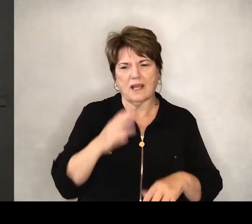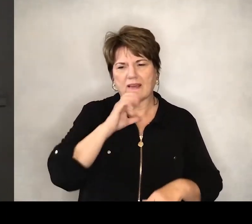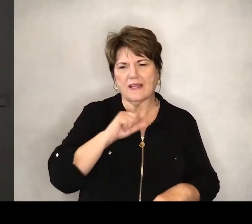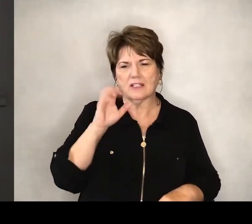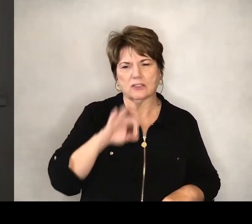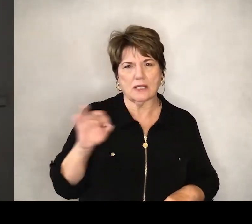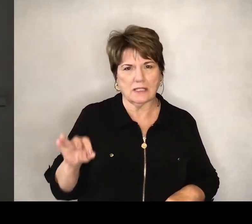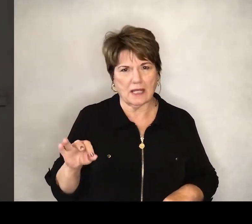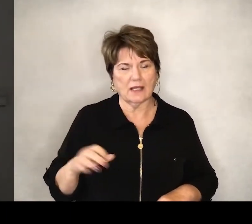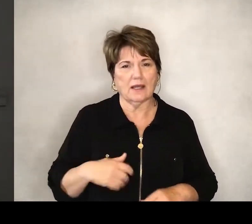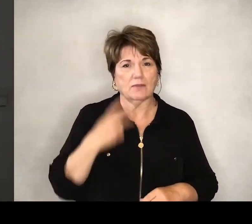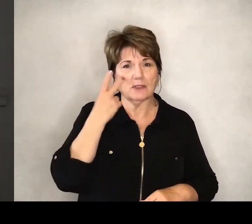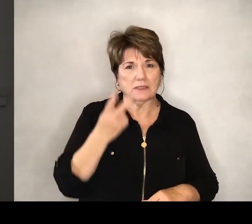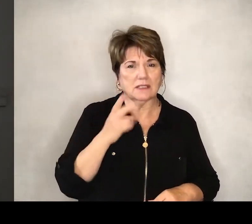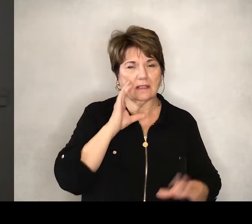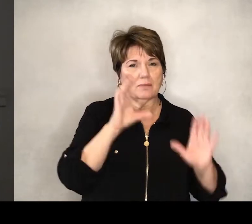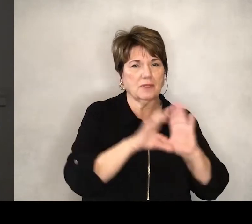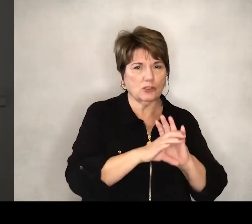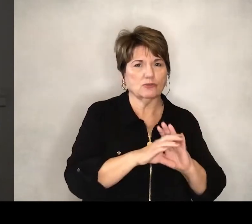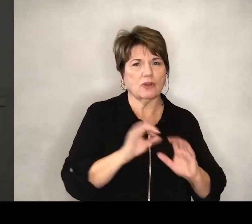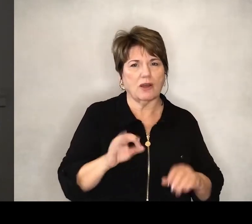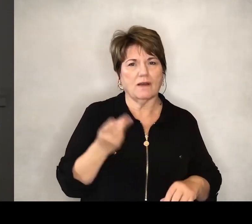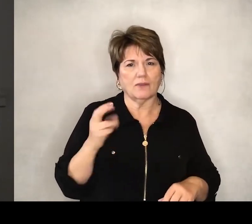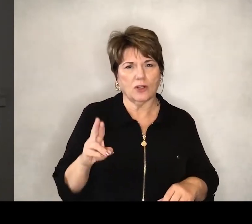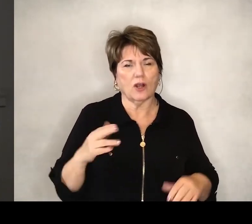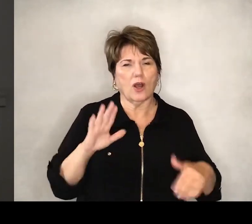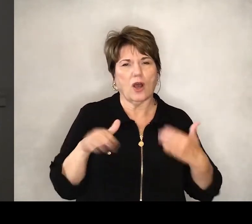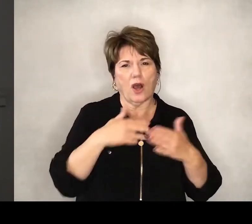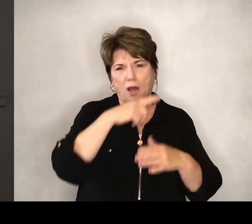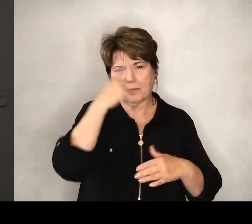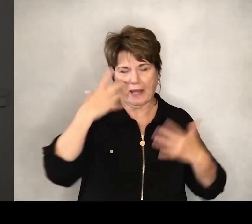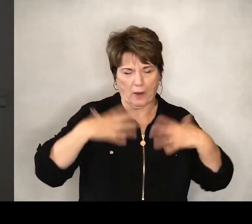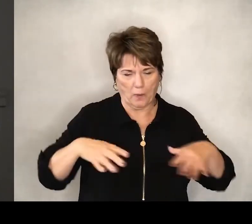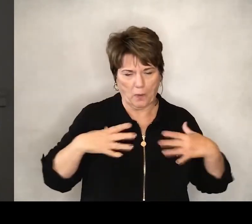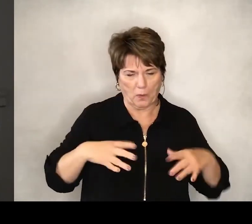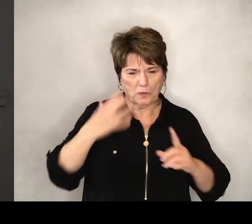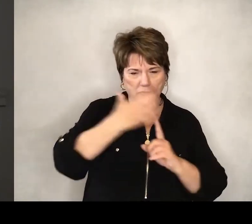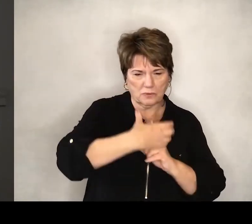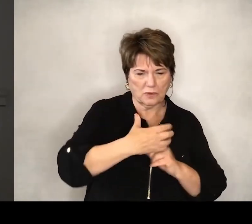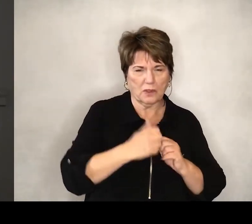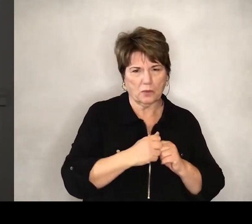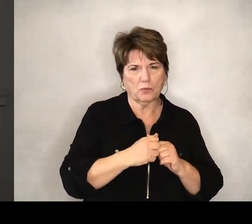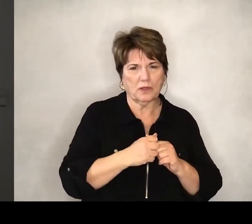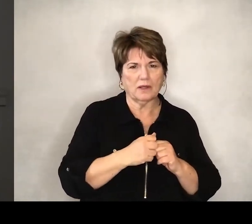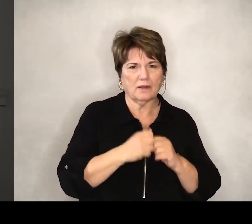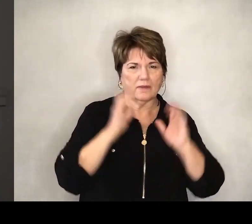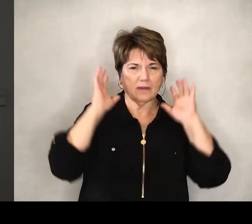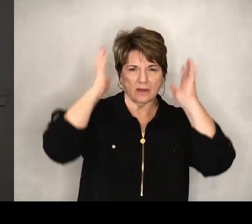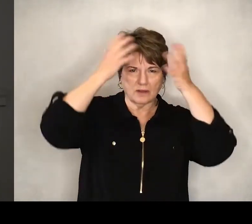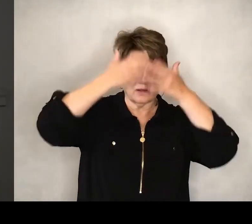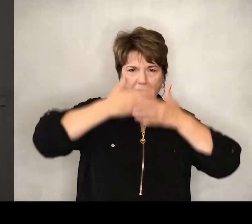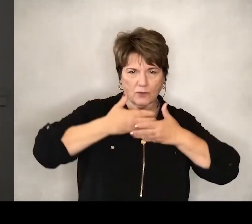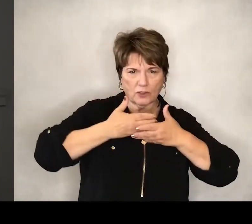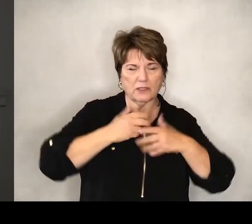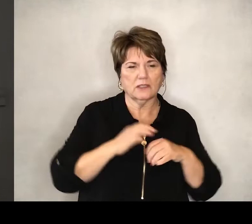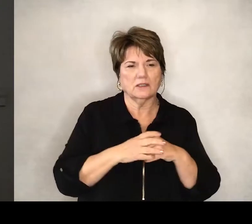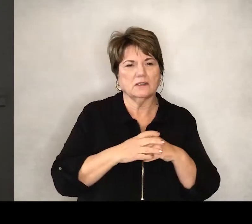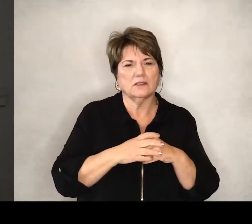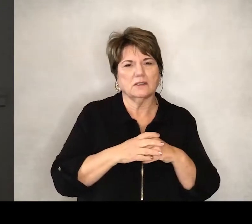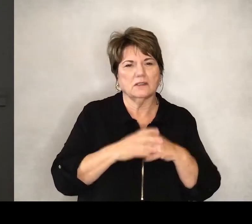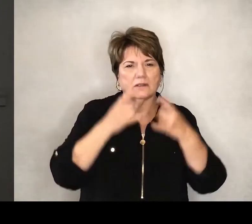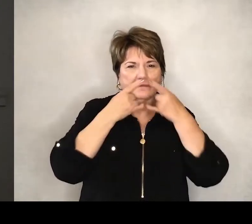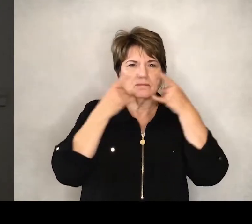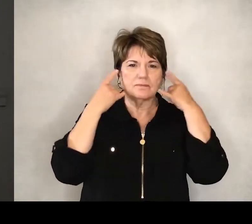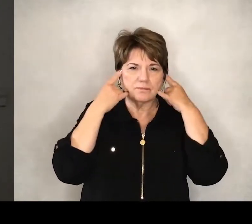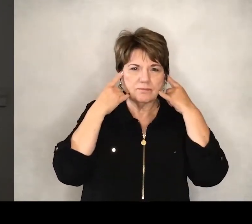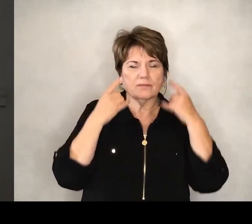you've seen the photo of her wearing all black with a mask on, and it was a COVID ceremony